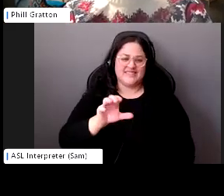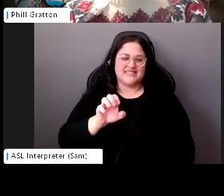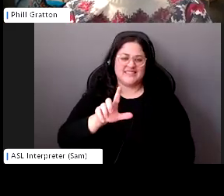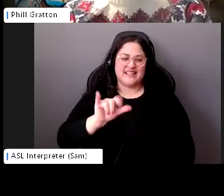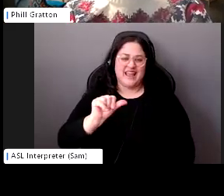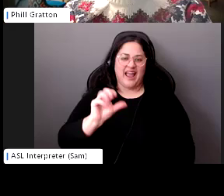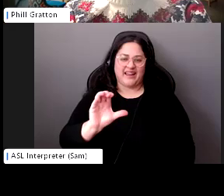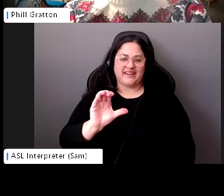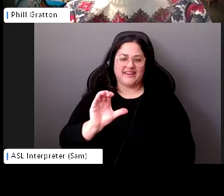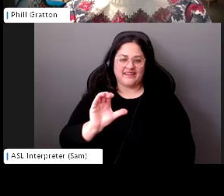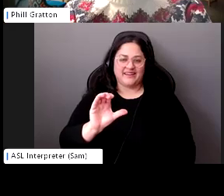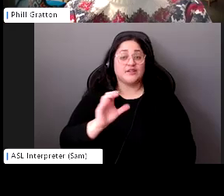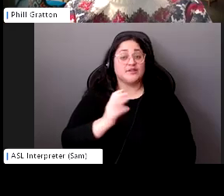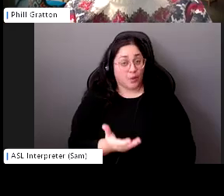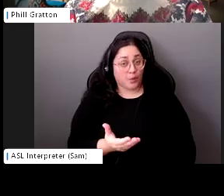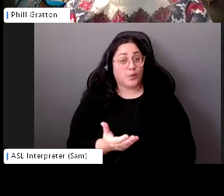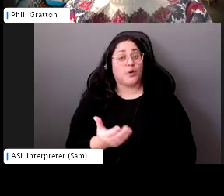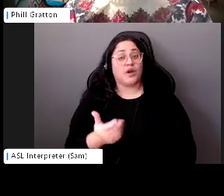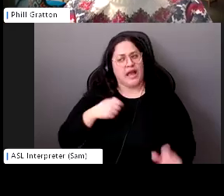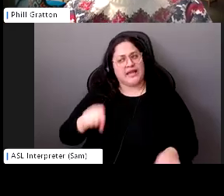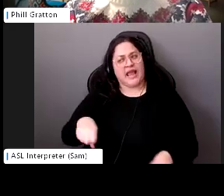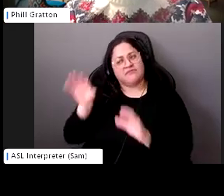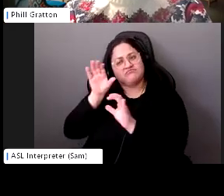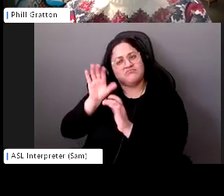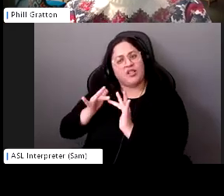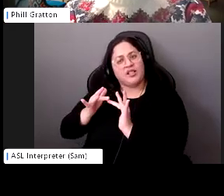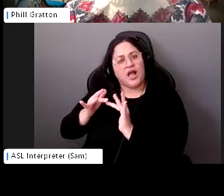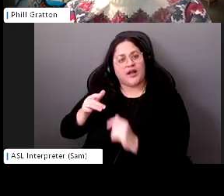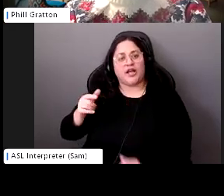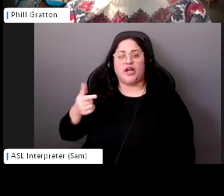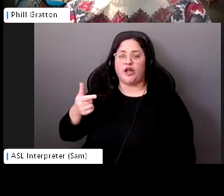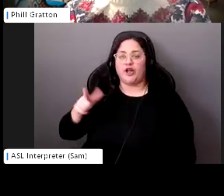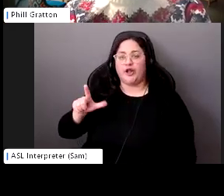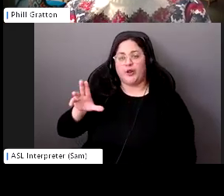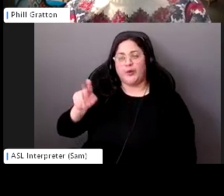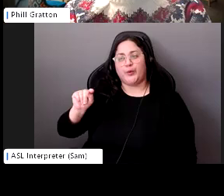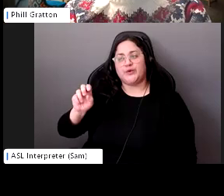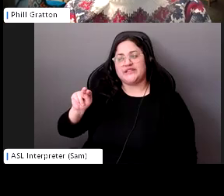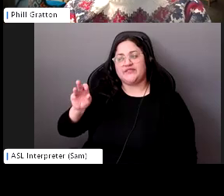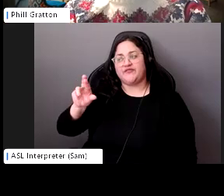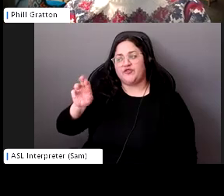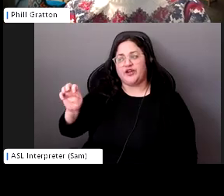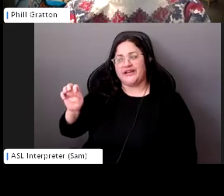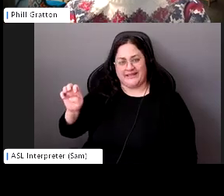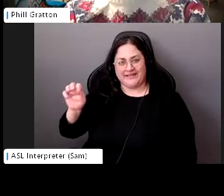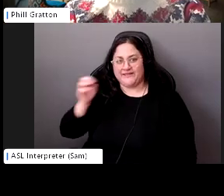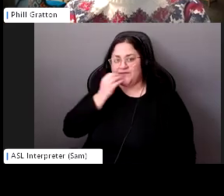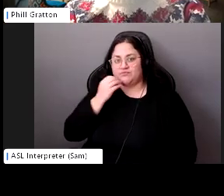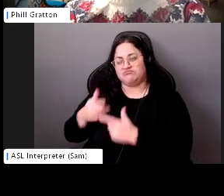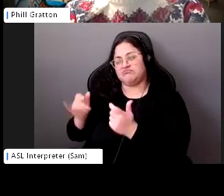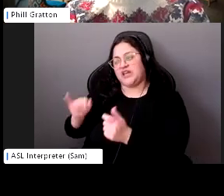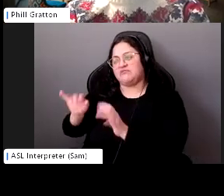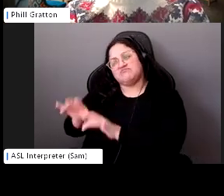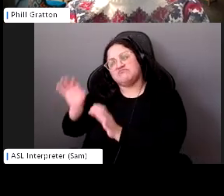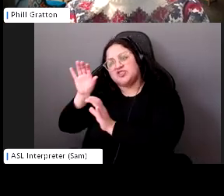get that recipe into ChatGPT, ask for a recipe for apple cake, which they really like. But of course, it has flour and all these other things